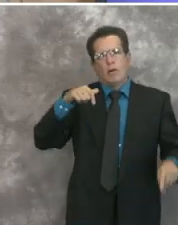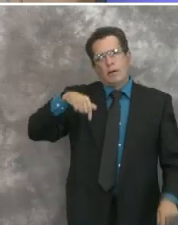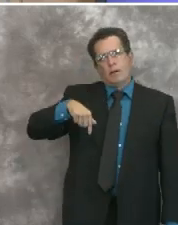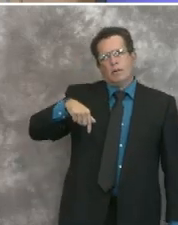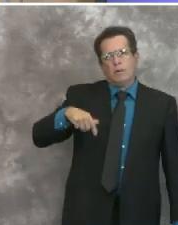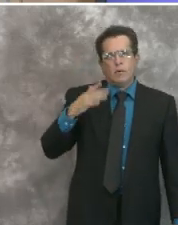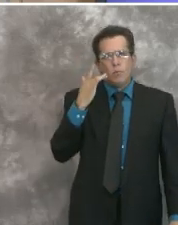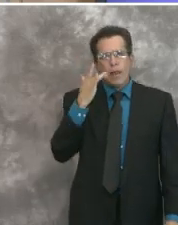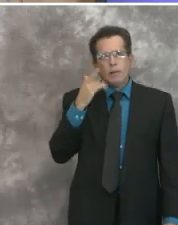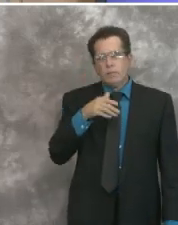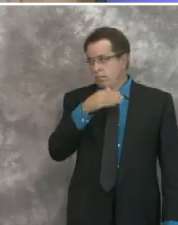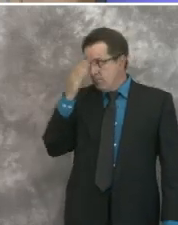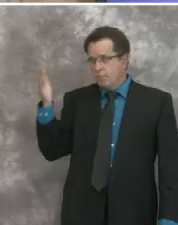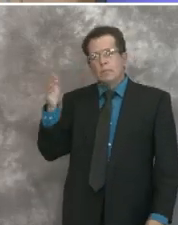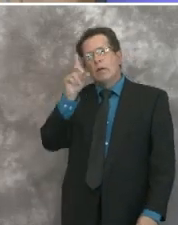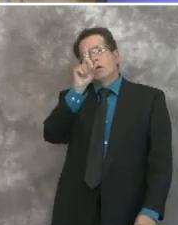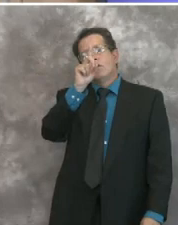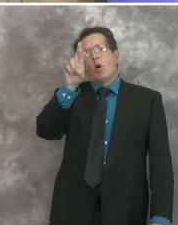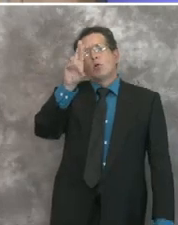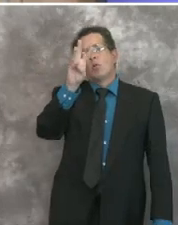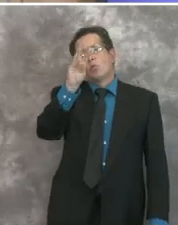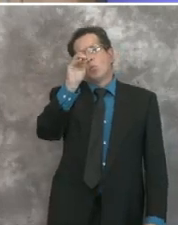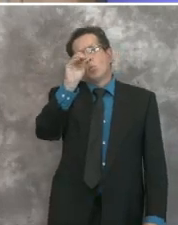revisit that? Dr. Wooten respond.